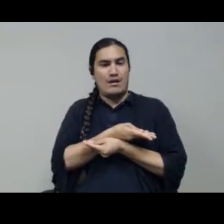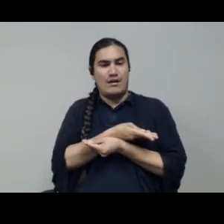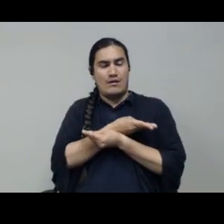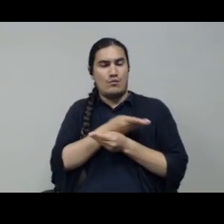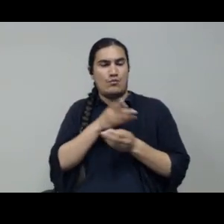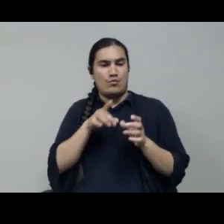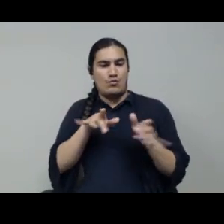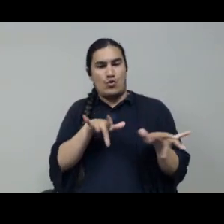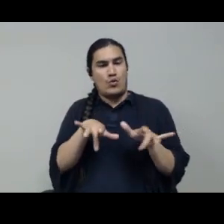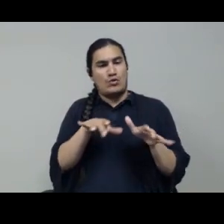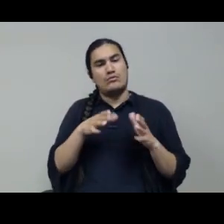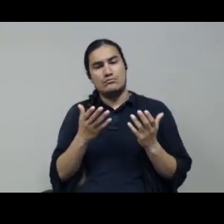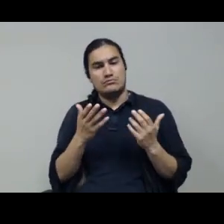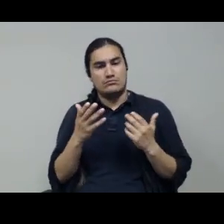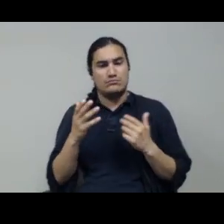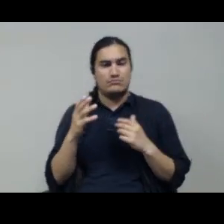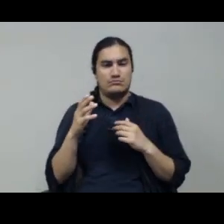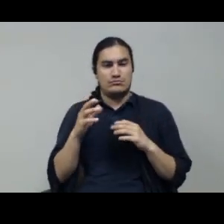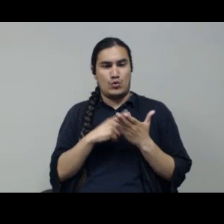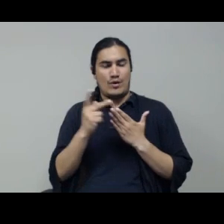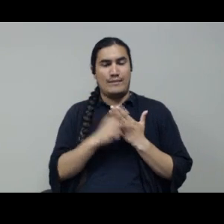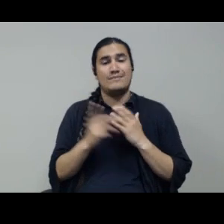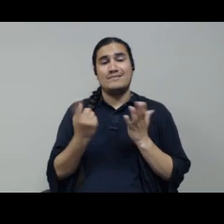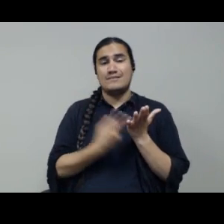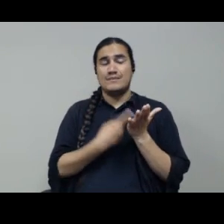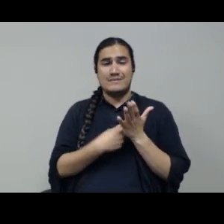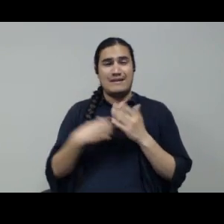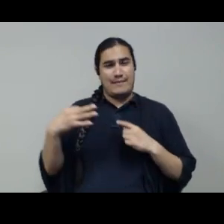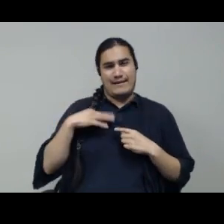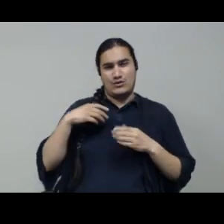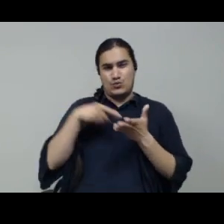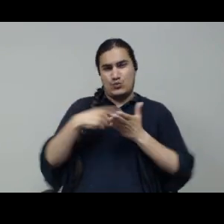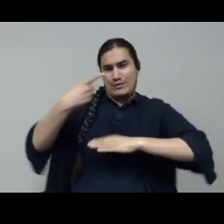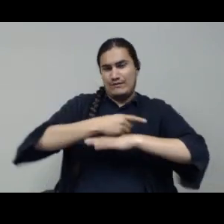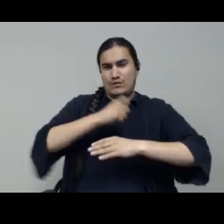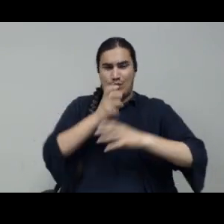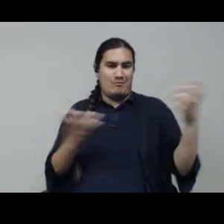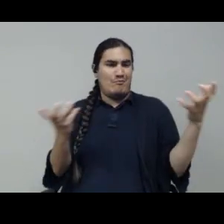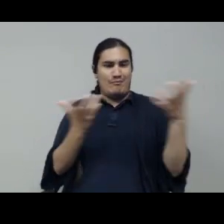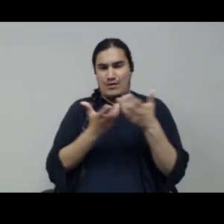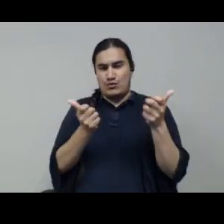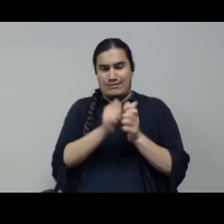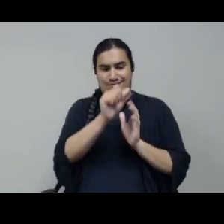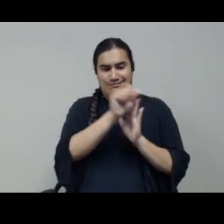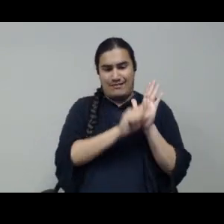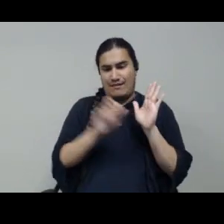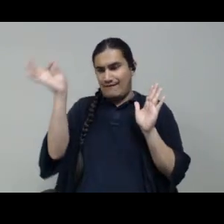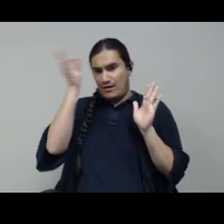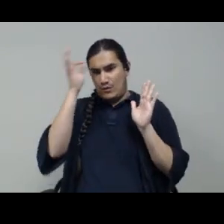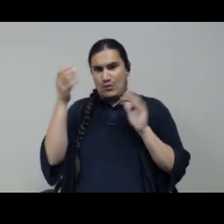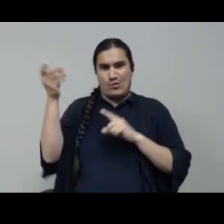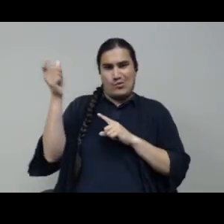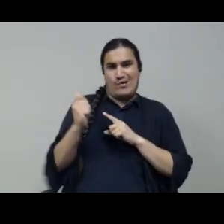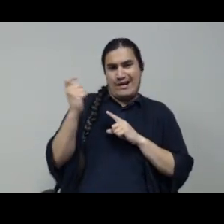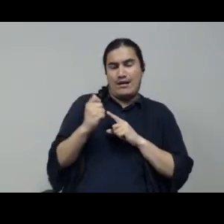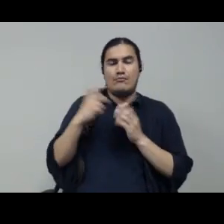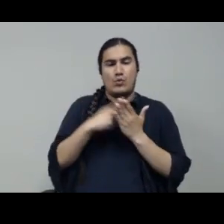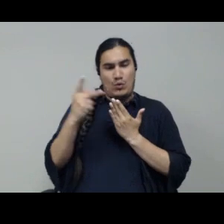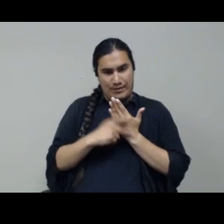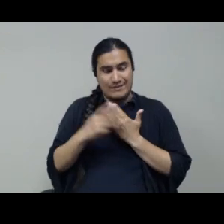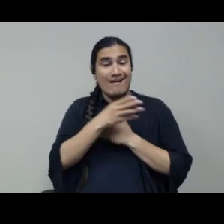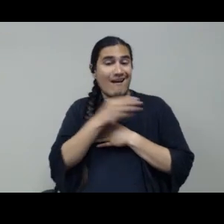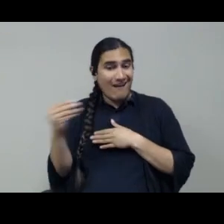So sometimes the application deadlines don't completely align for state and federal grant programs.